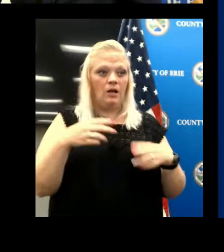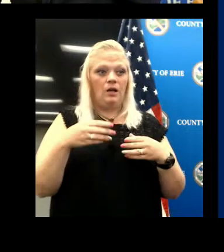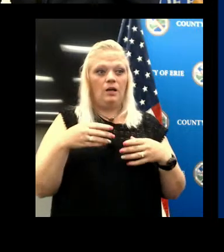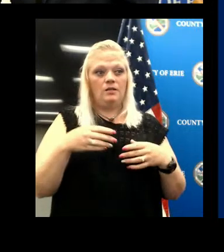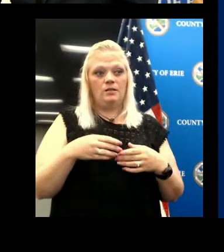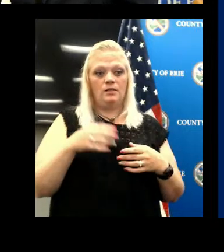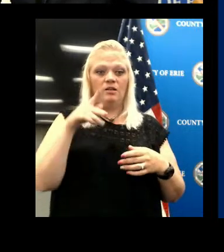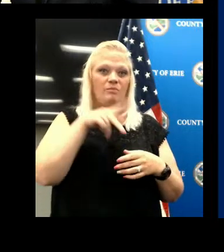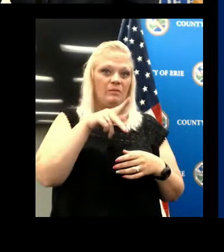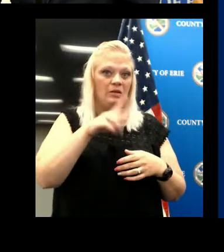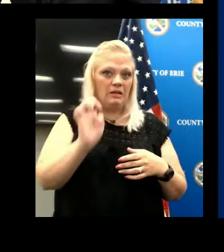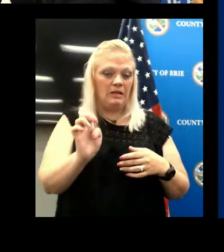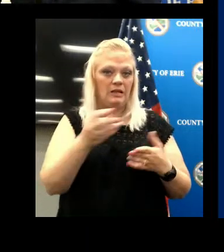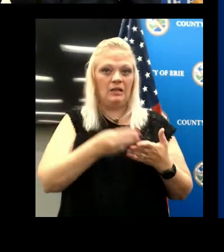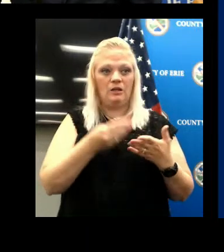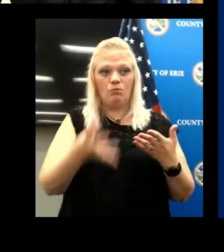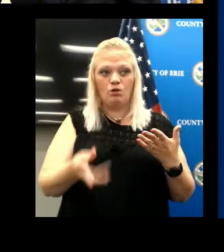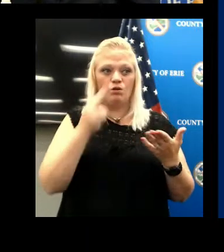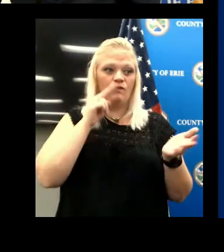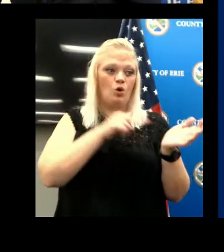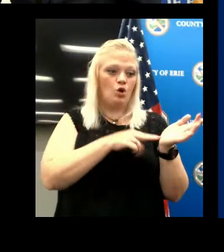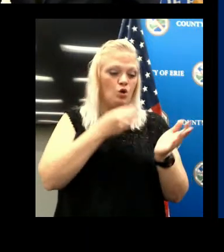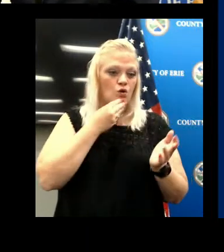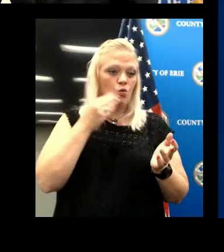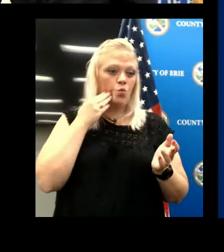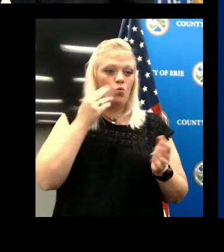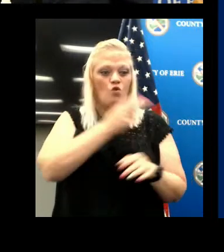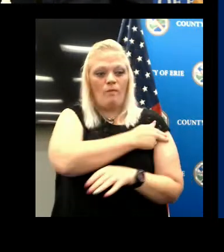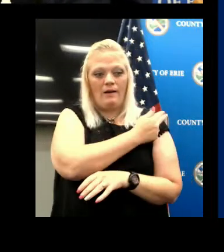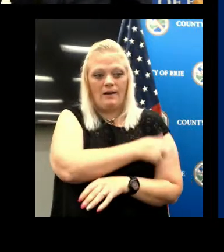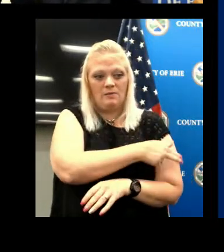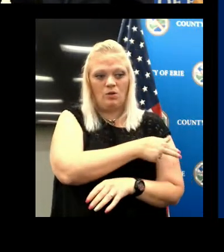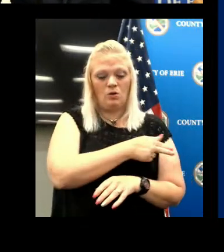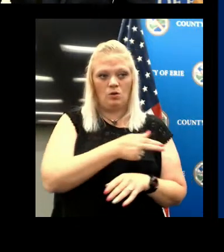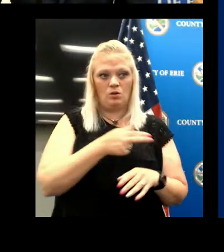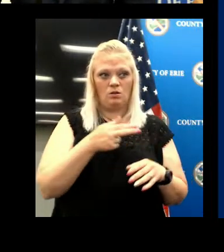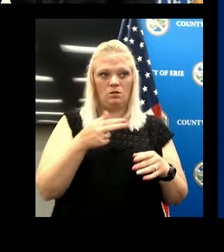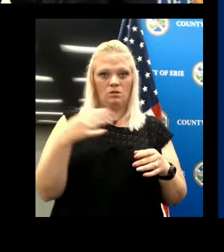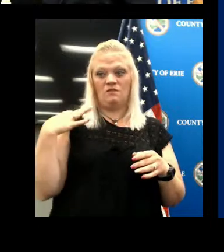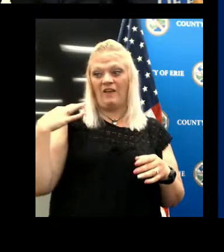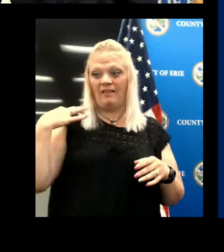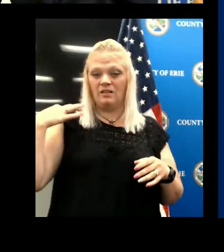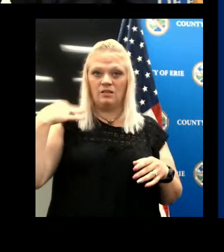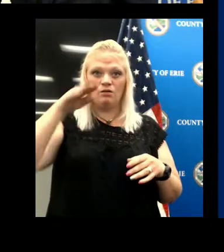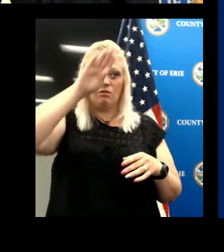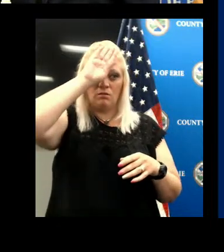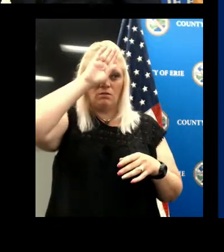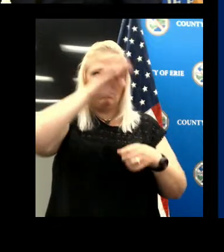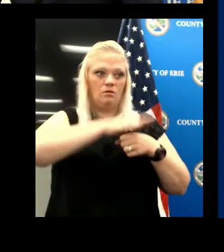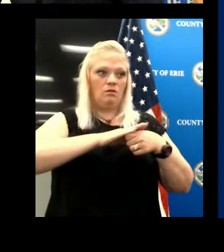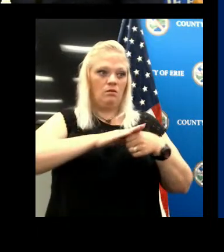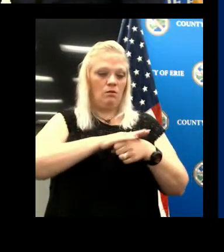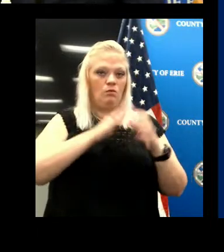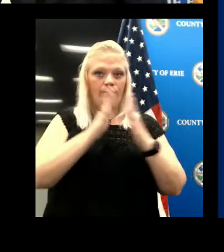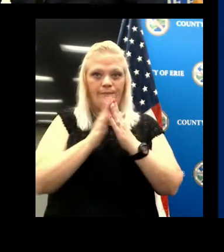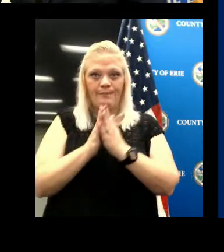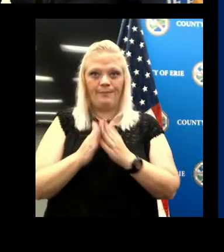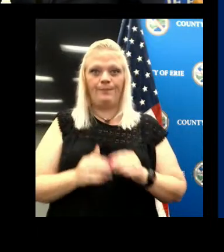with PPE purchasing for nursing homes and hospitals and even our volunteer fire in our local